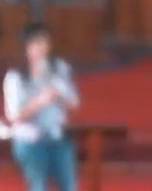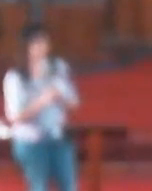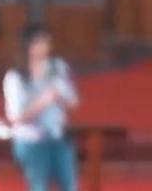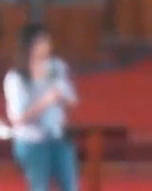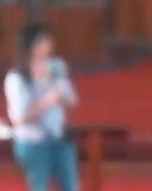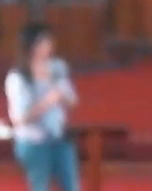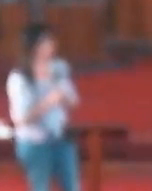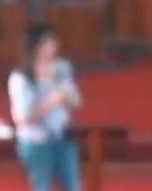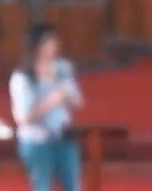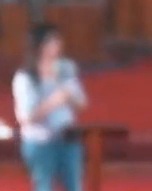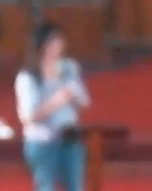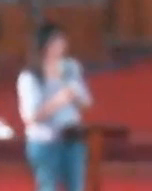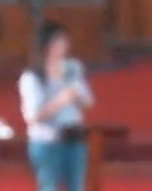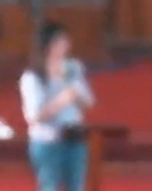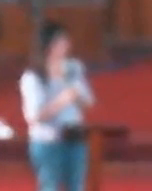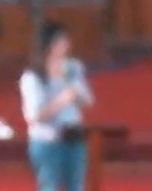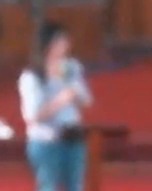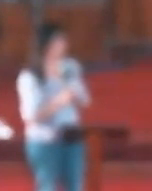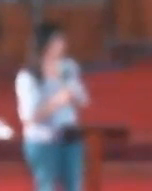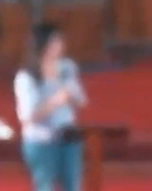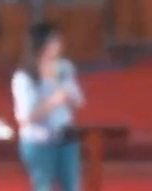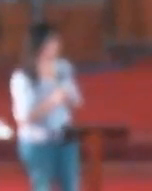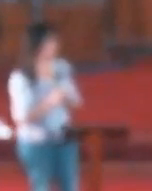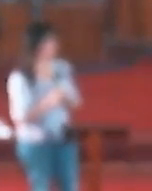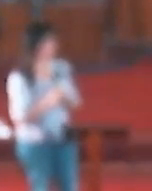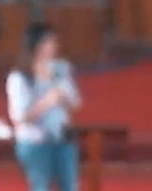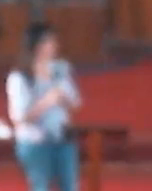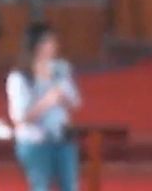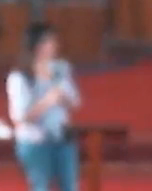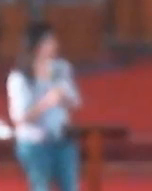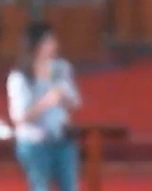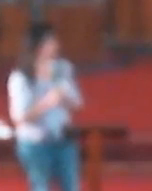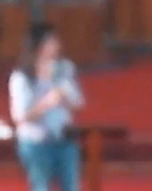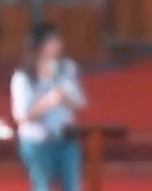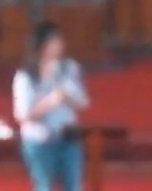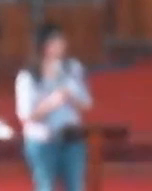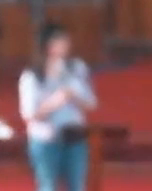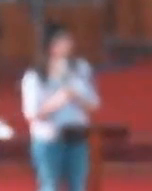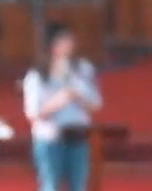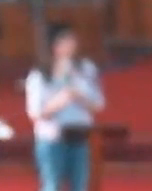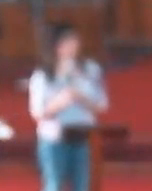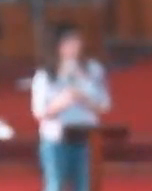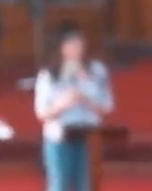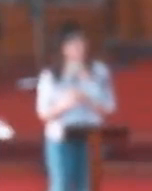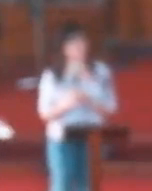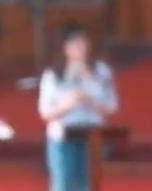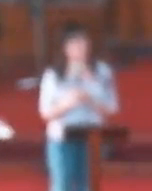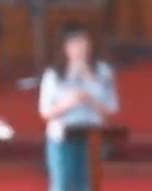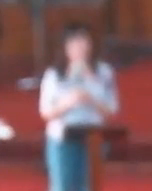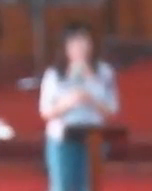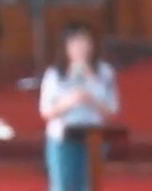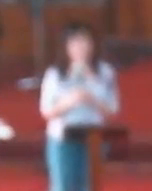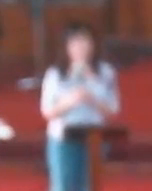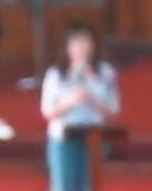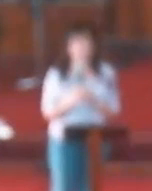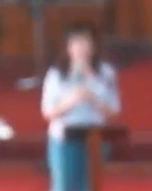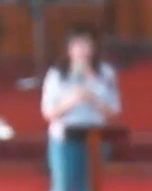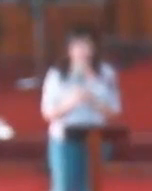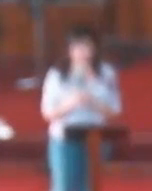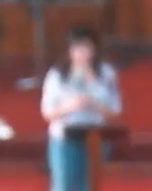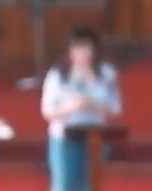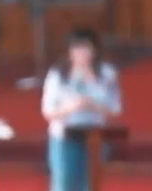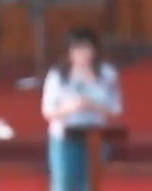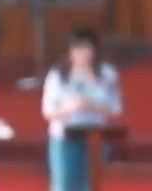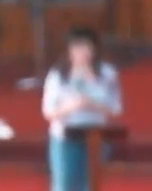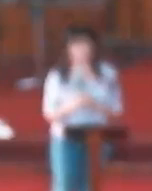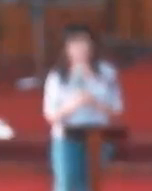Abraham spoke? Ahora, ¿y quién es la persona que dice las cosas que no son como si fuesen? And who is the